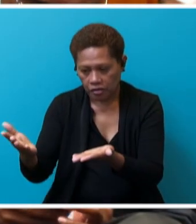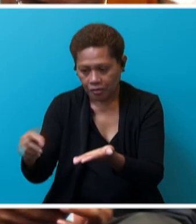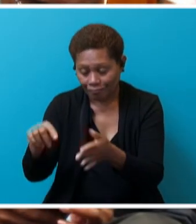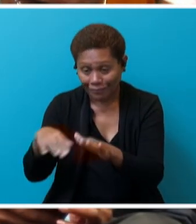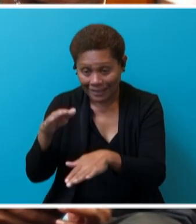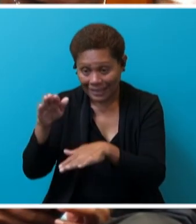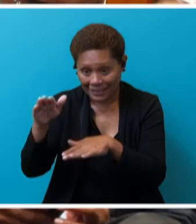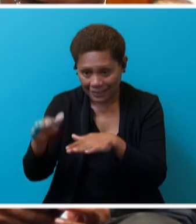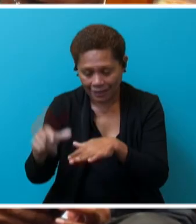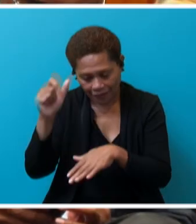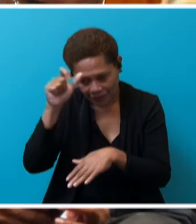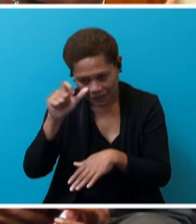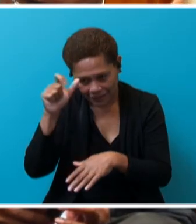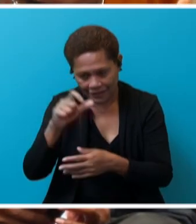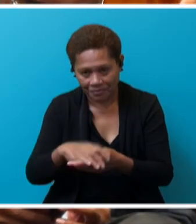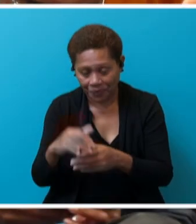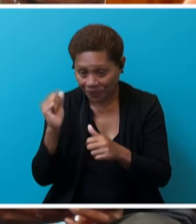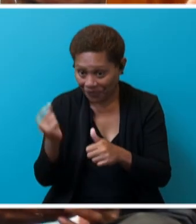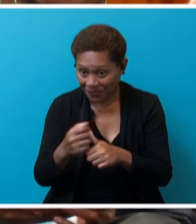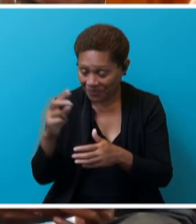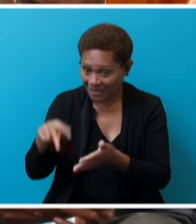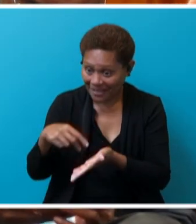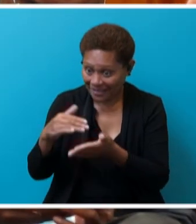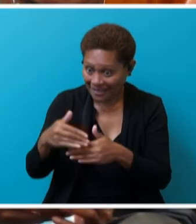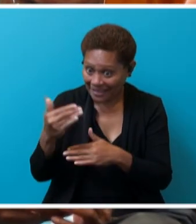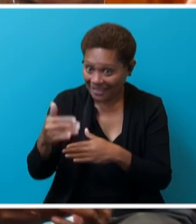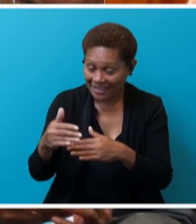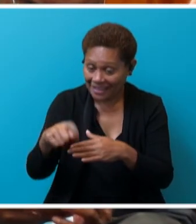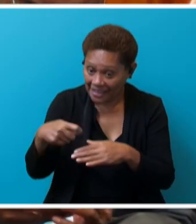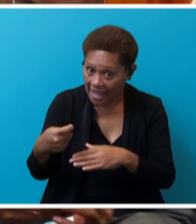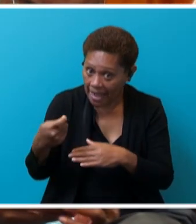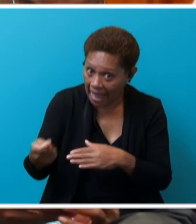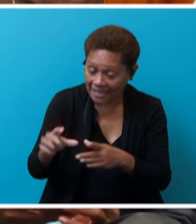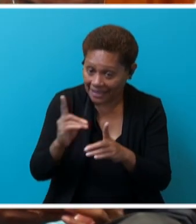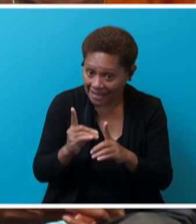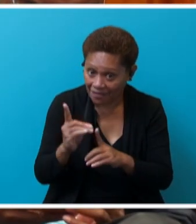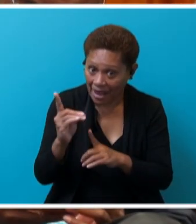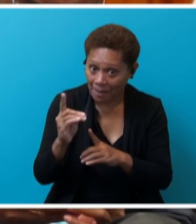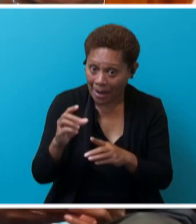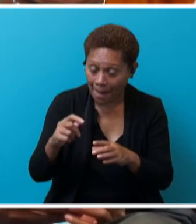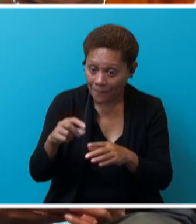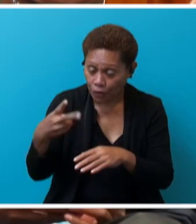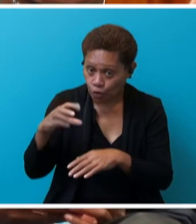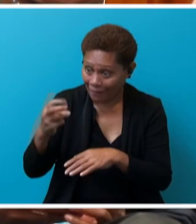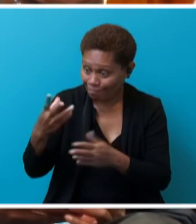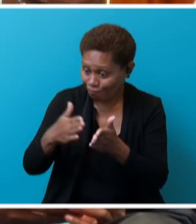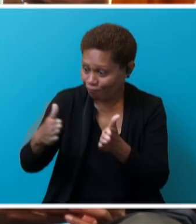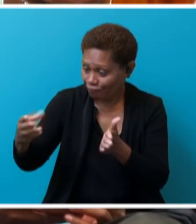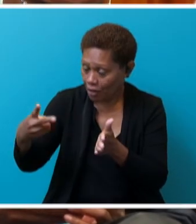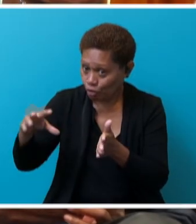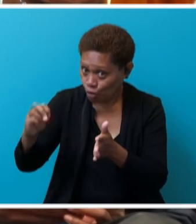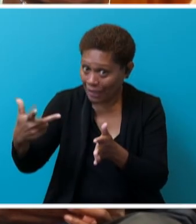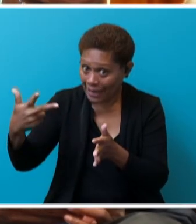concerned. And as we step into the next cycle under the National Development Plan 2025-29 and the Water